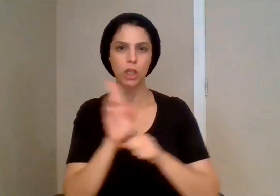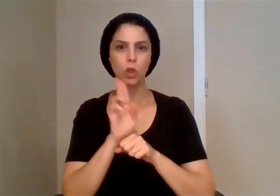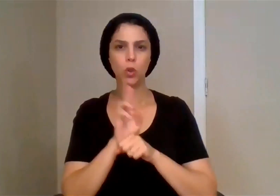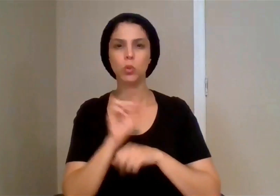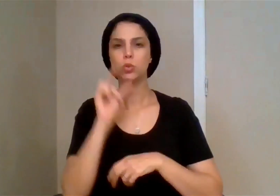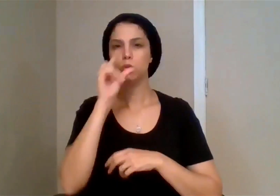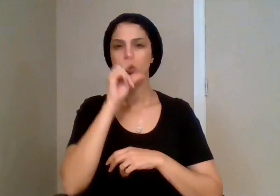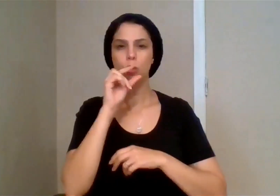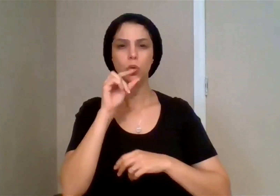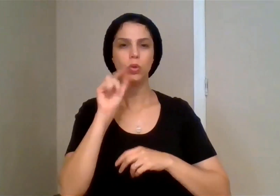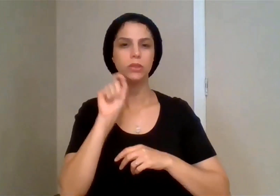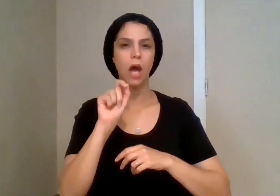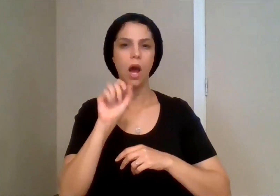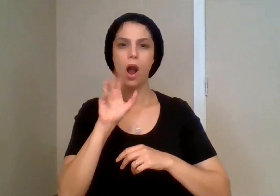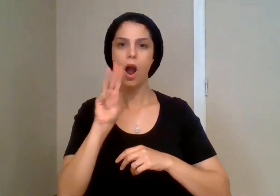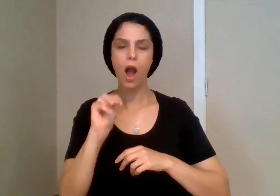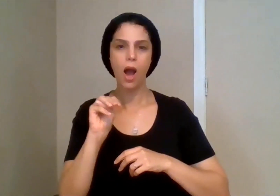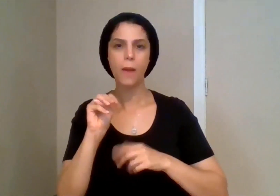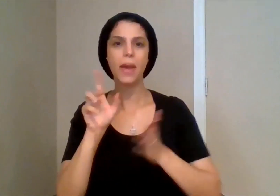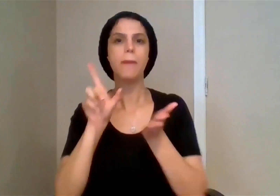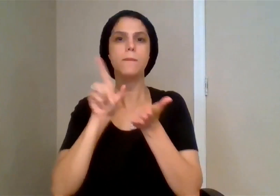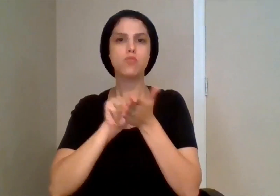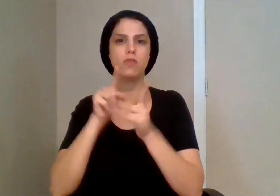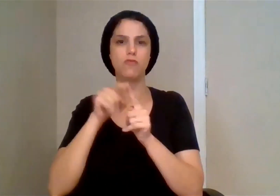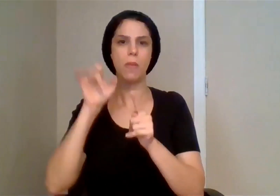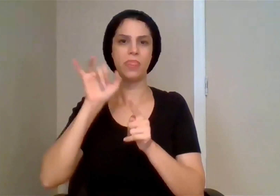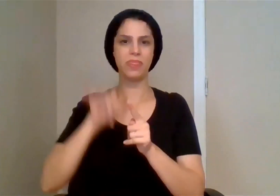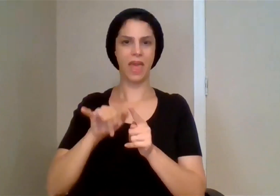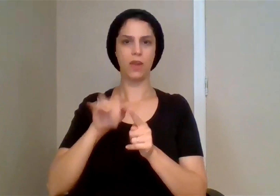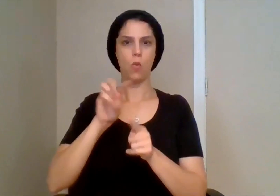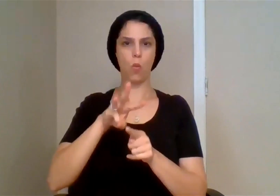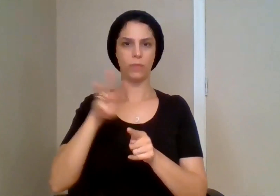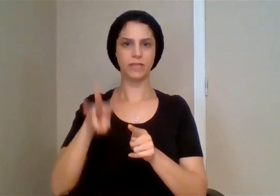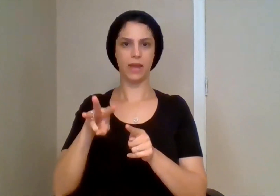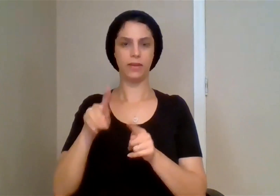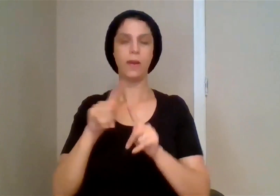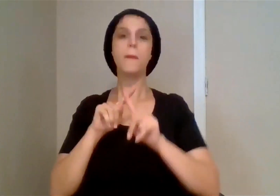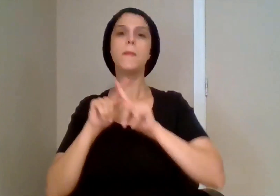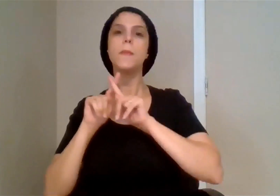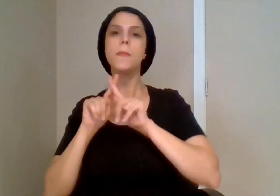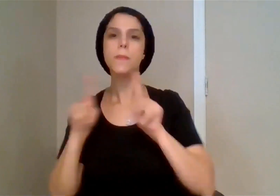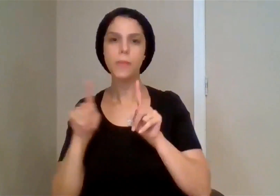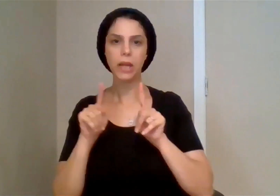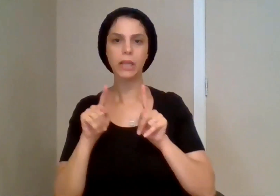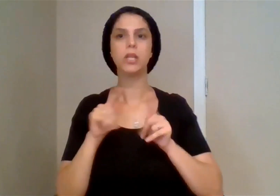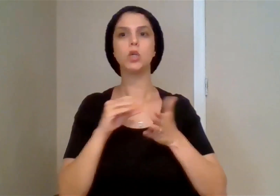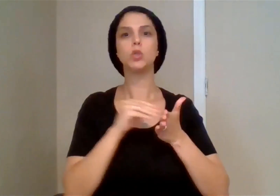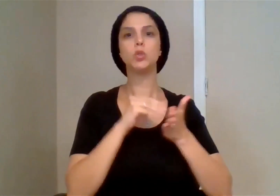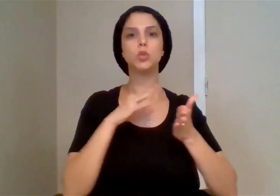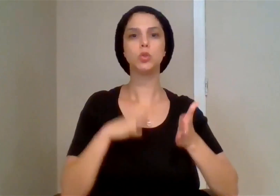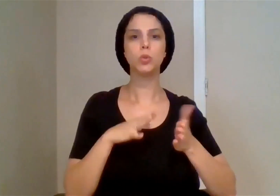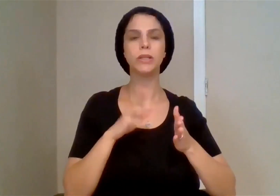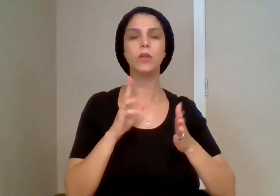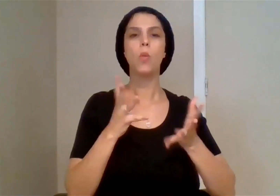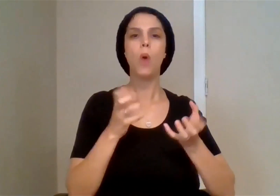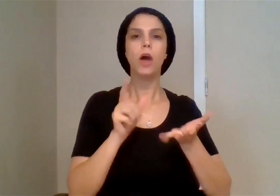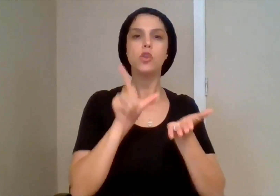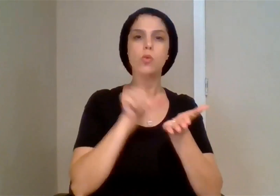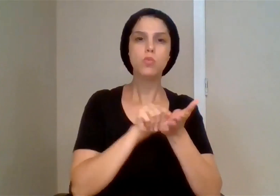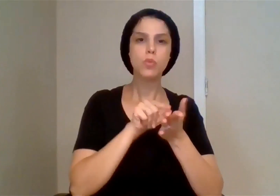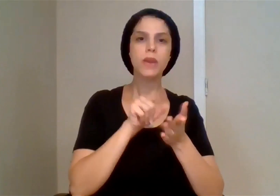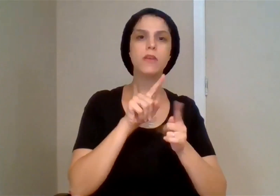drive.google.com, and then print directly from there. In regards to students being able to print from Chromebooks